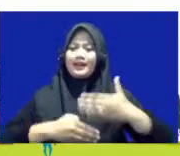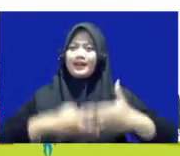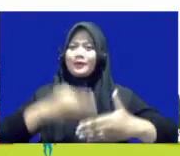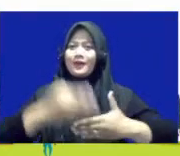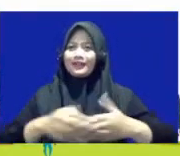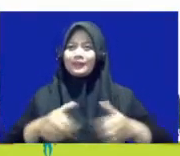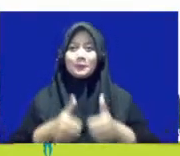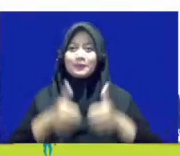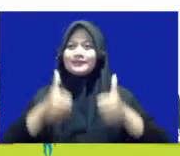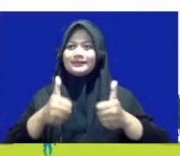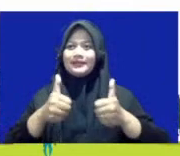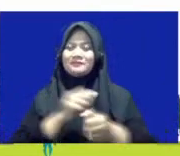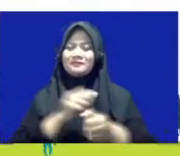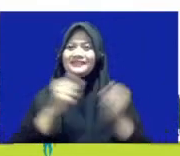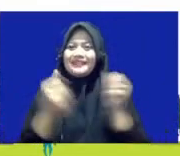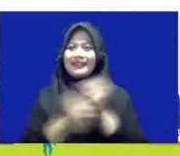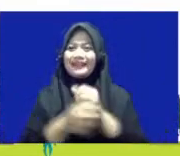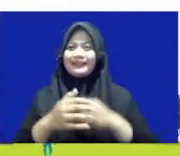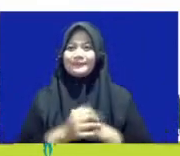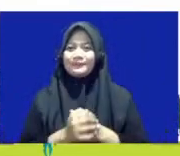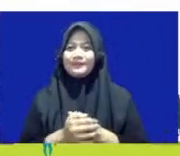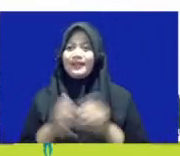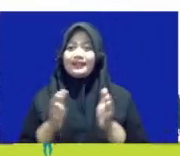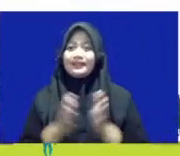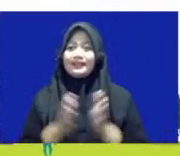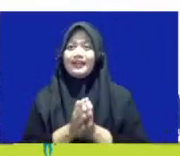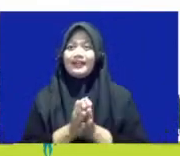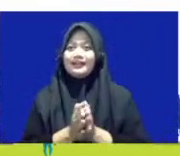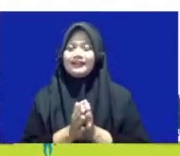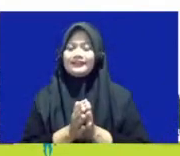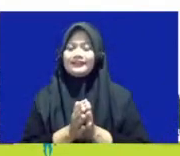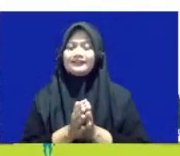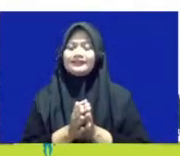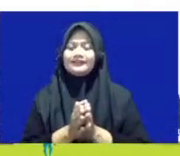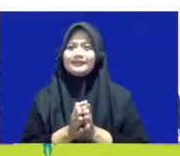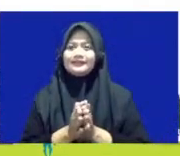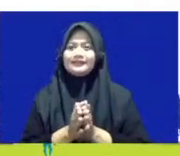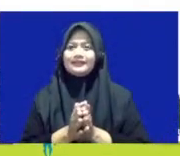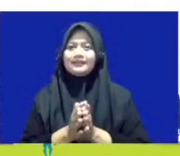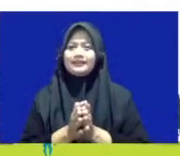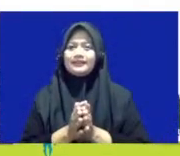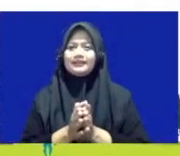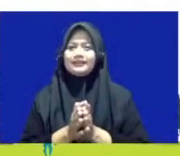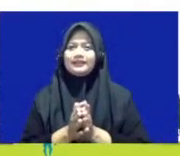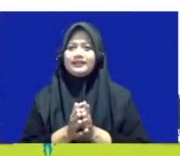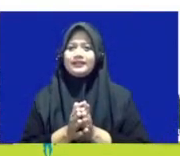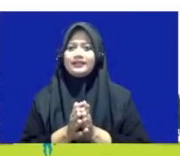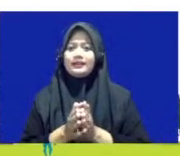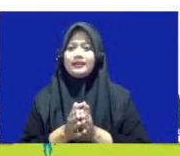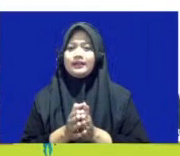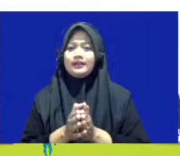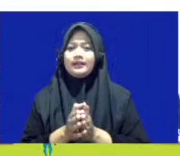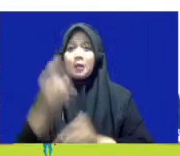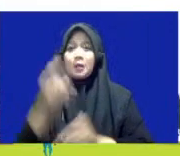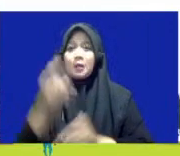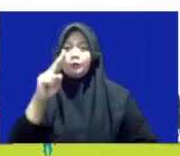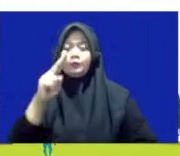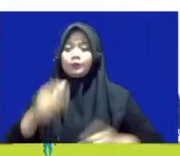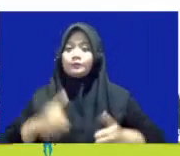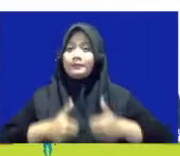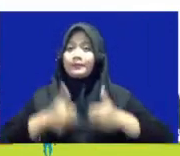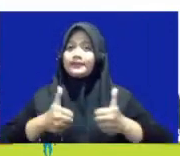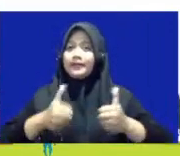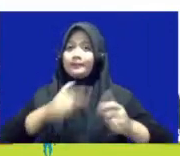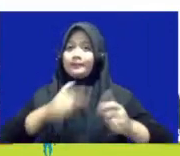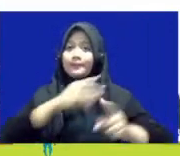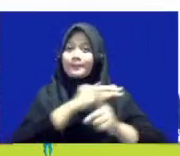Through its effort in preparing and training the population in advance, the CPP is also able to nurture resilience. That